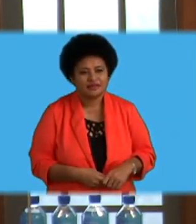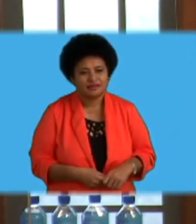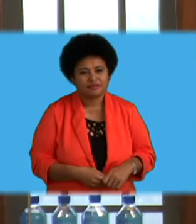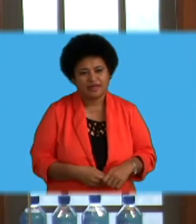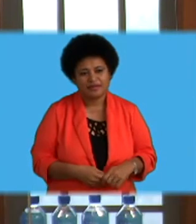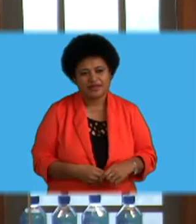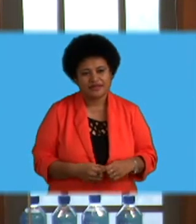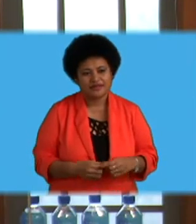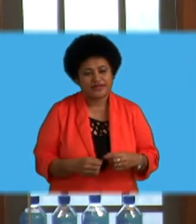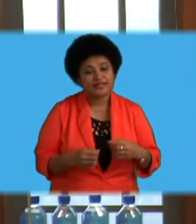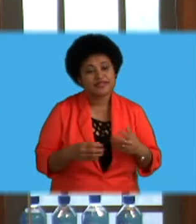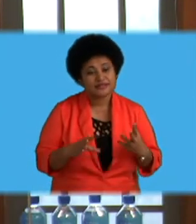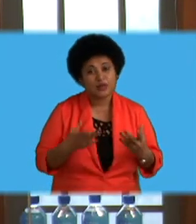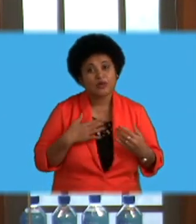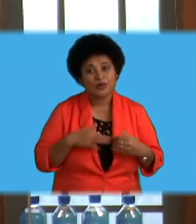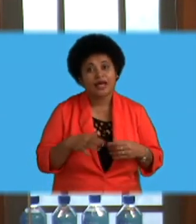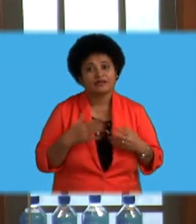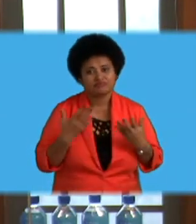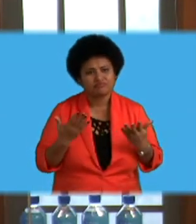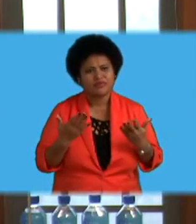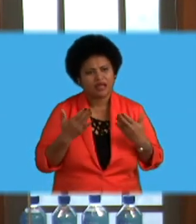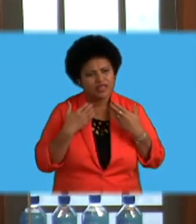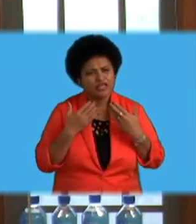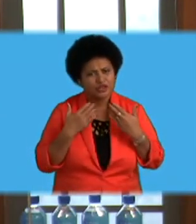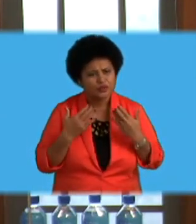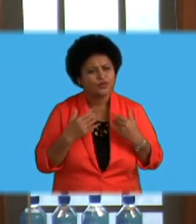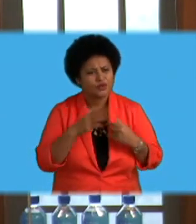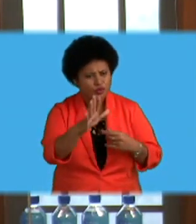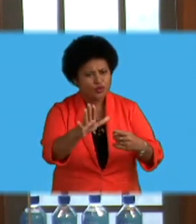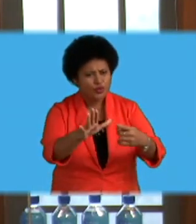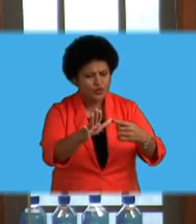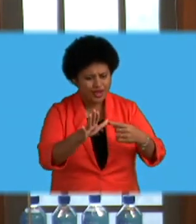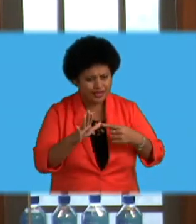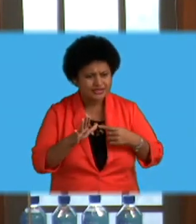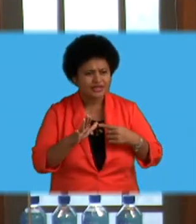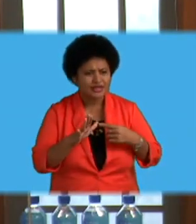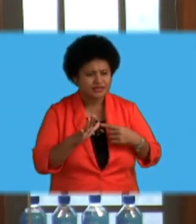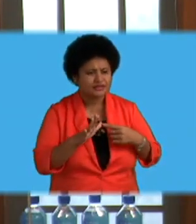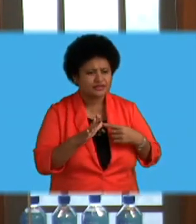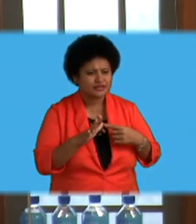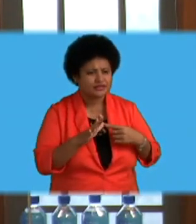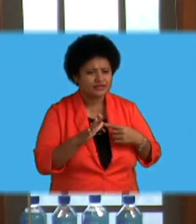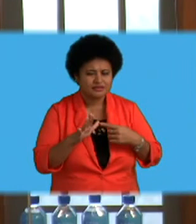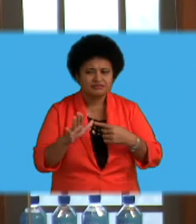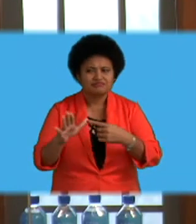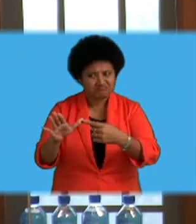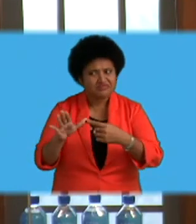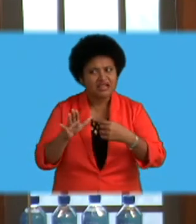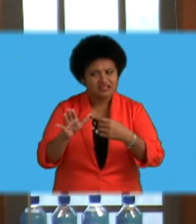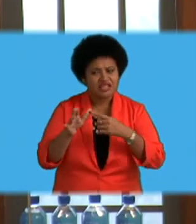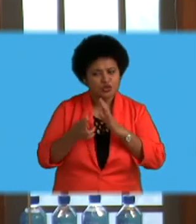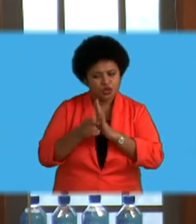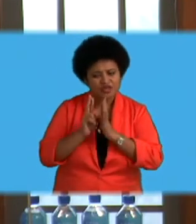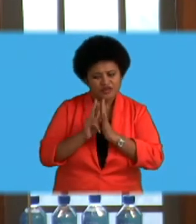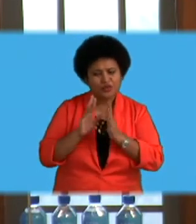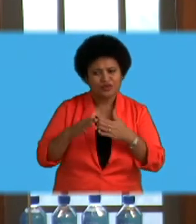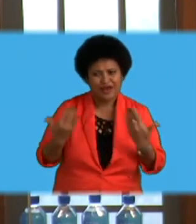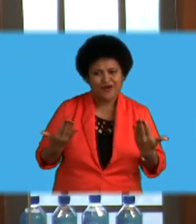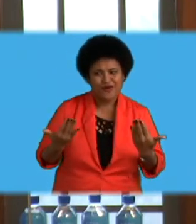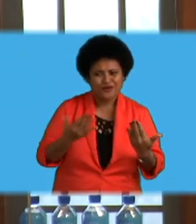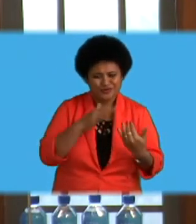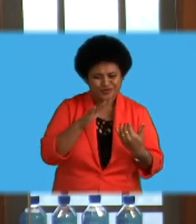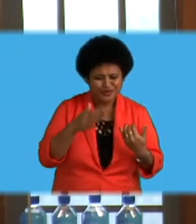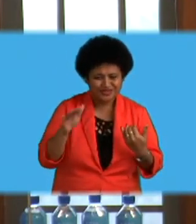I appreciated the response by the Honorable Minister that it had been under review. But it had been